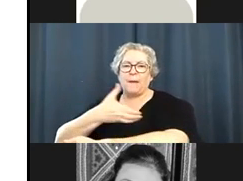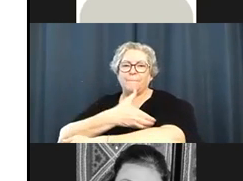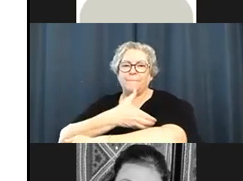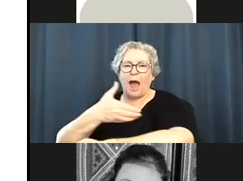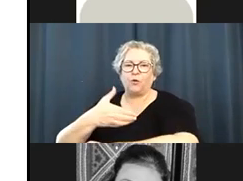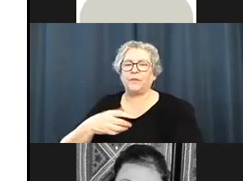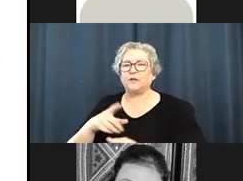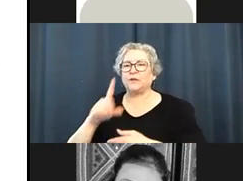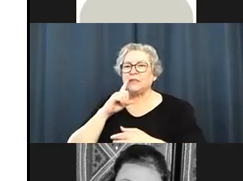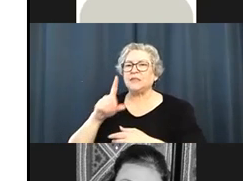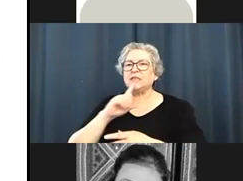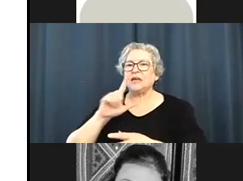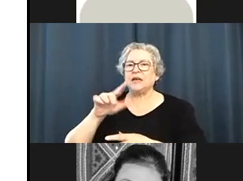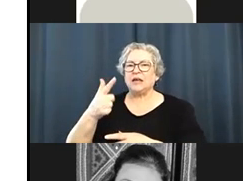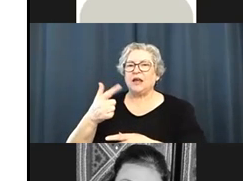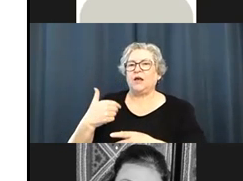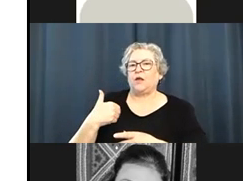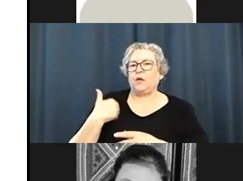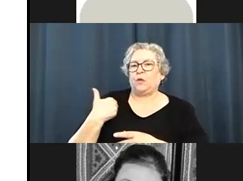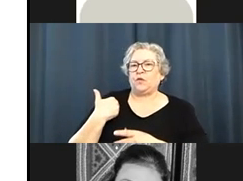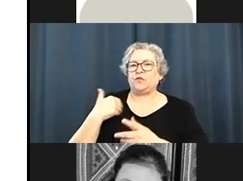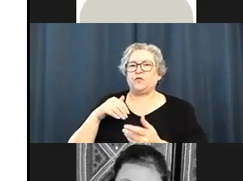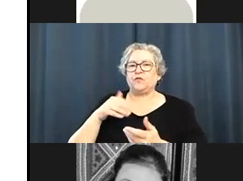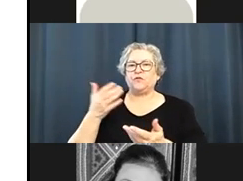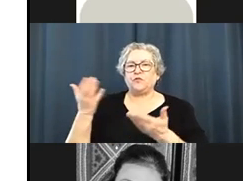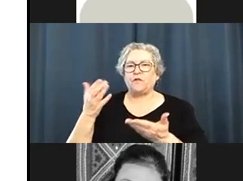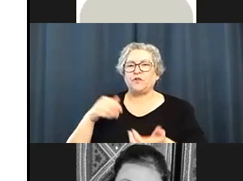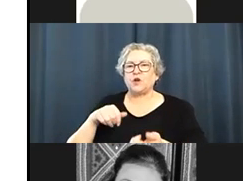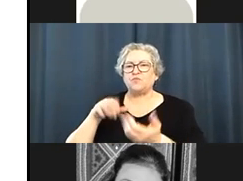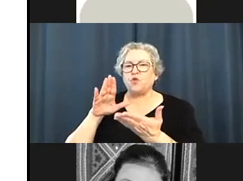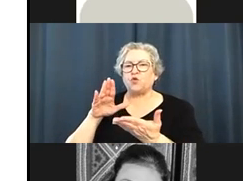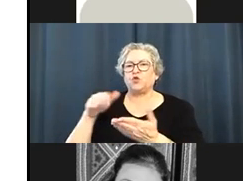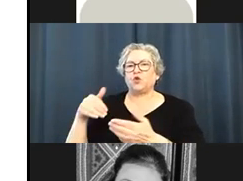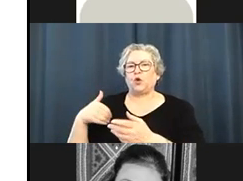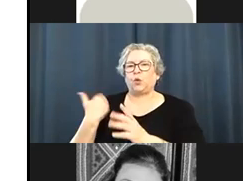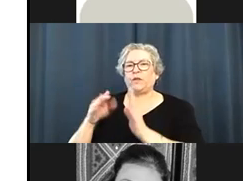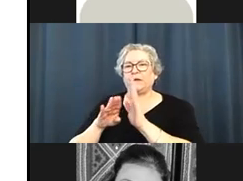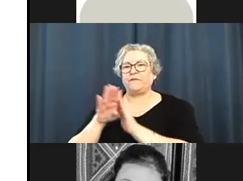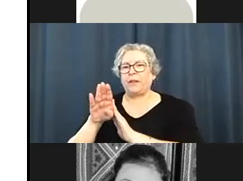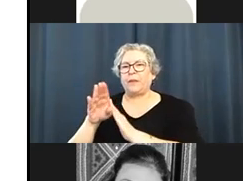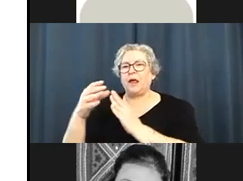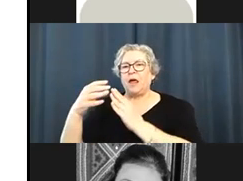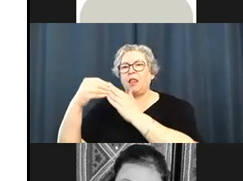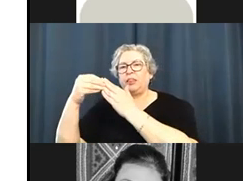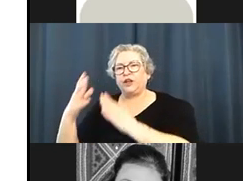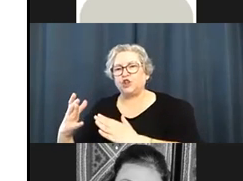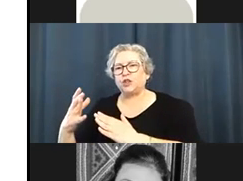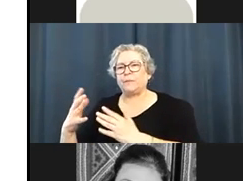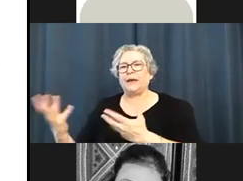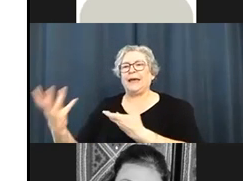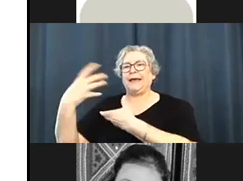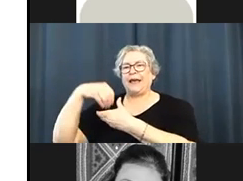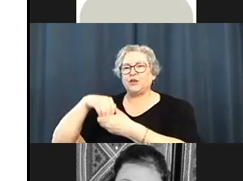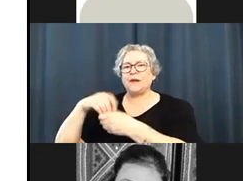steps that say youth services approach, youth development, youth leadership, and then civic engagement, and then ultimately youth